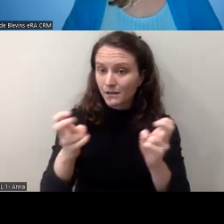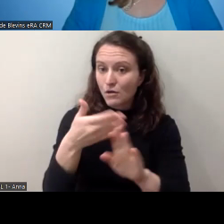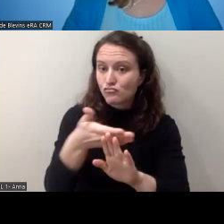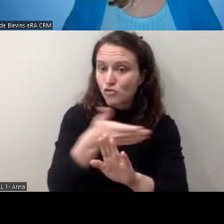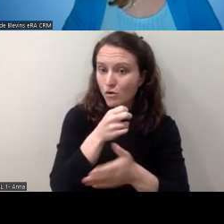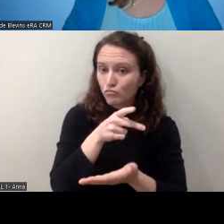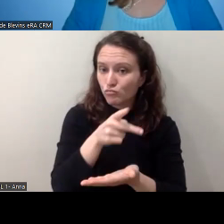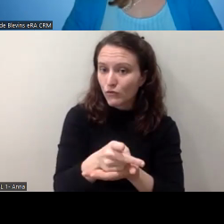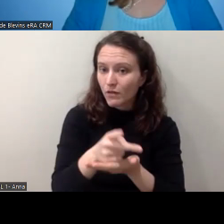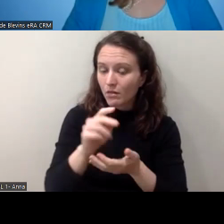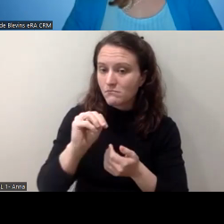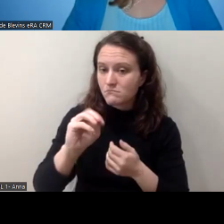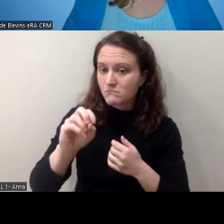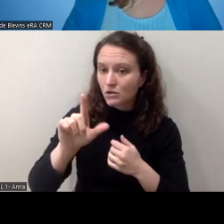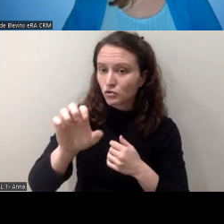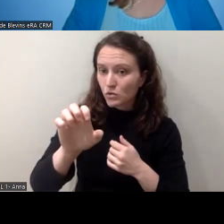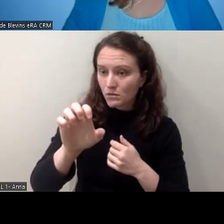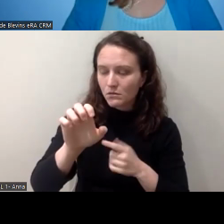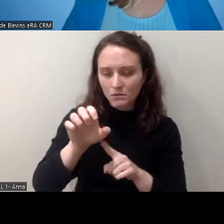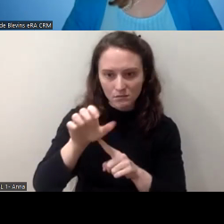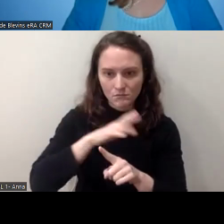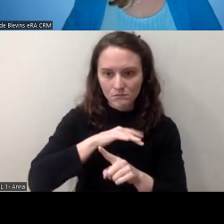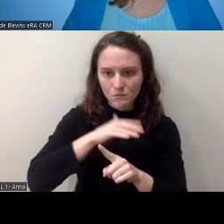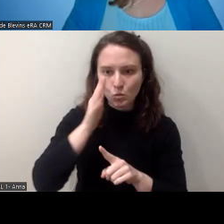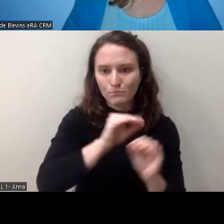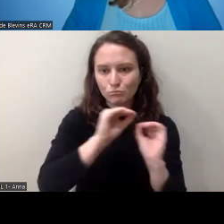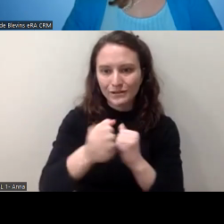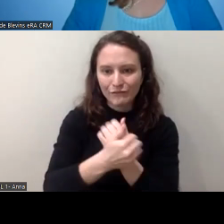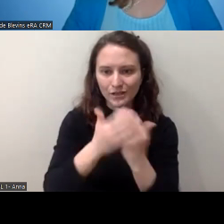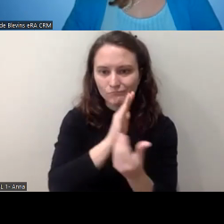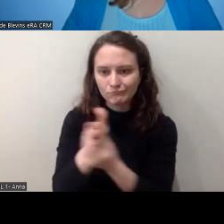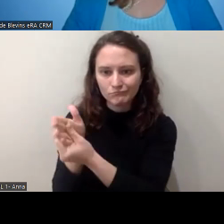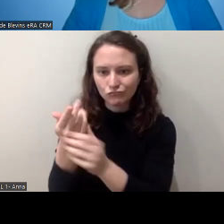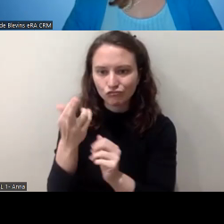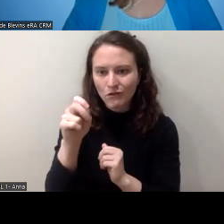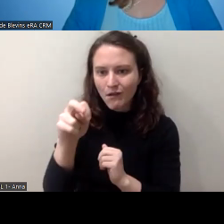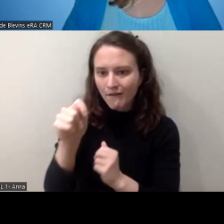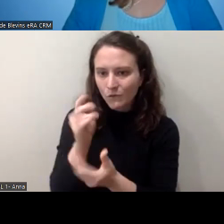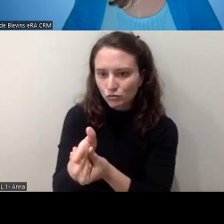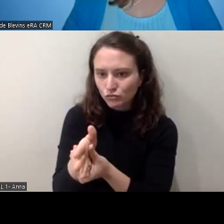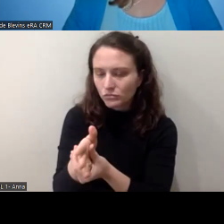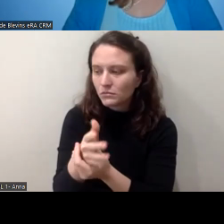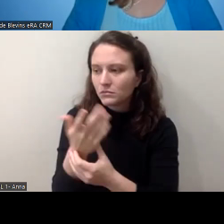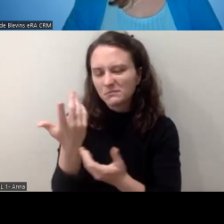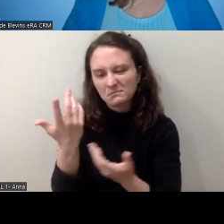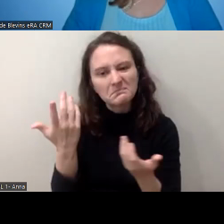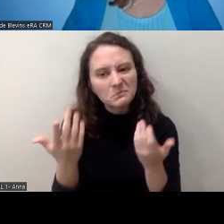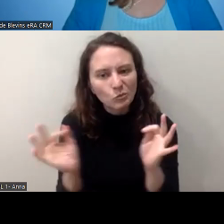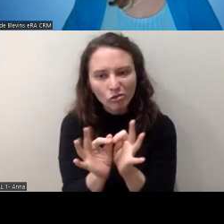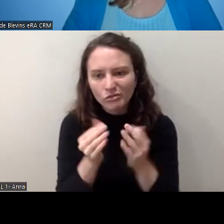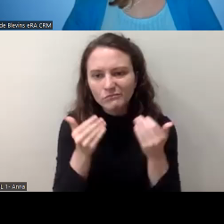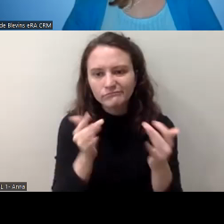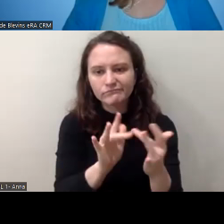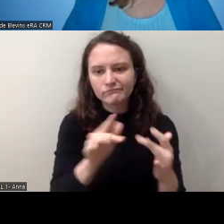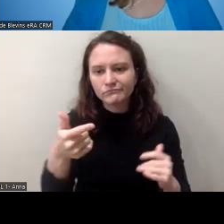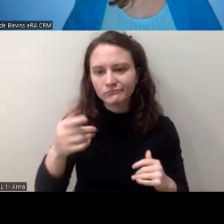everything into grant folder. But it may behoove you to speak with your grants management specialist